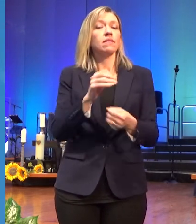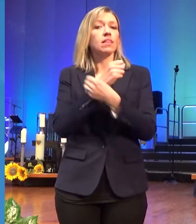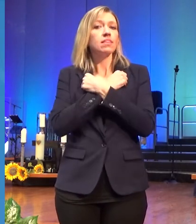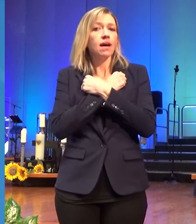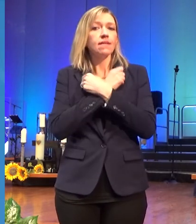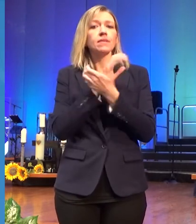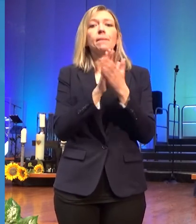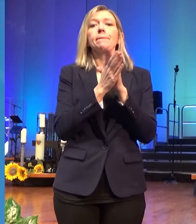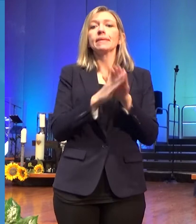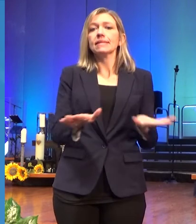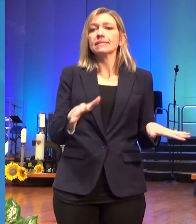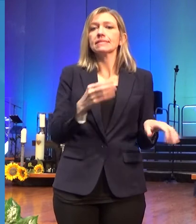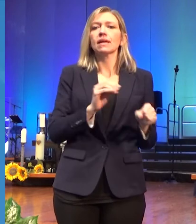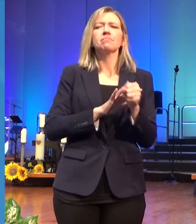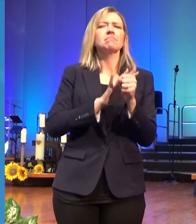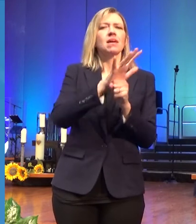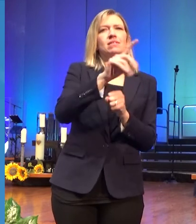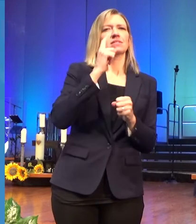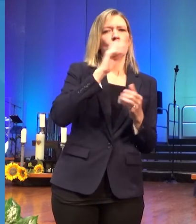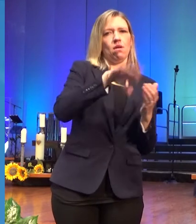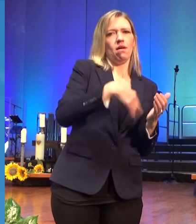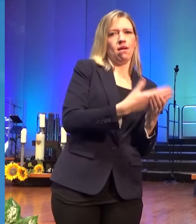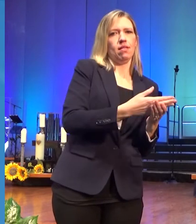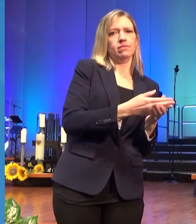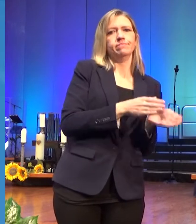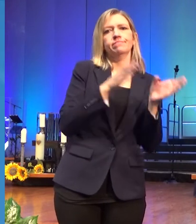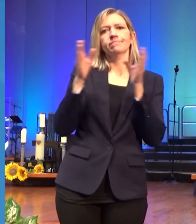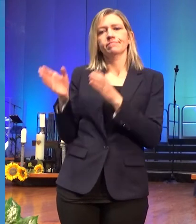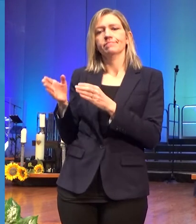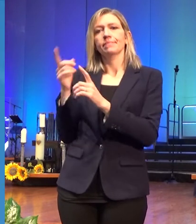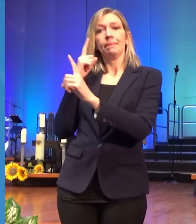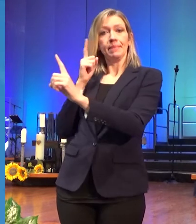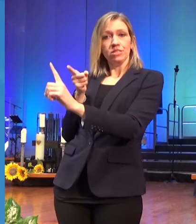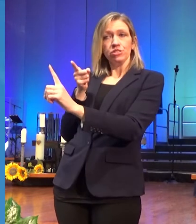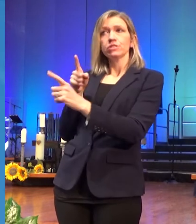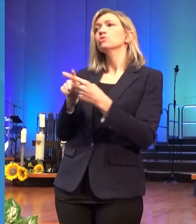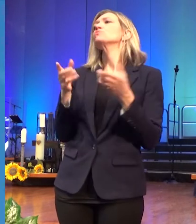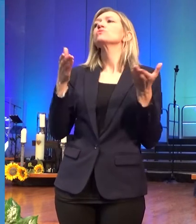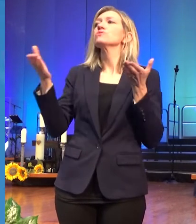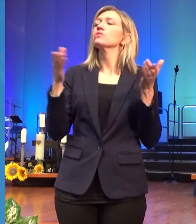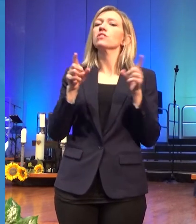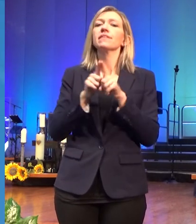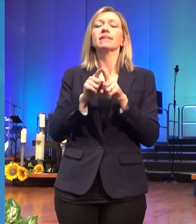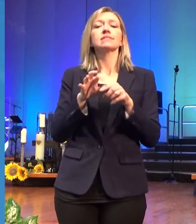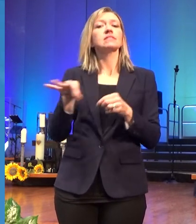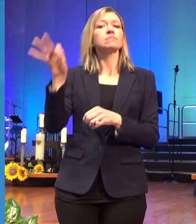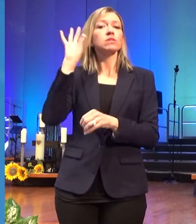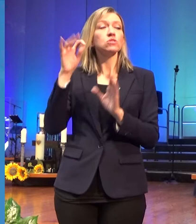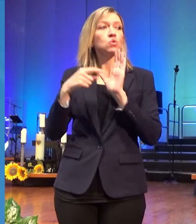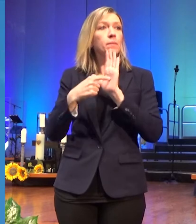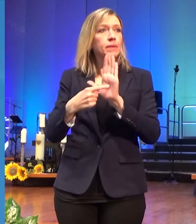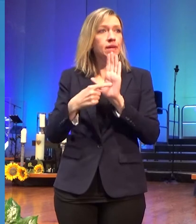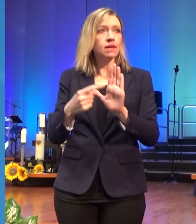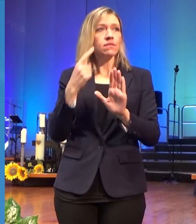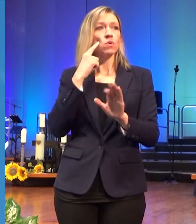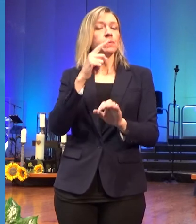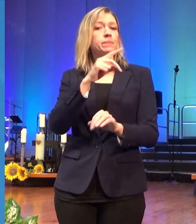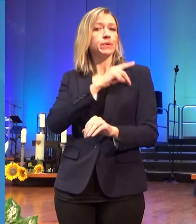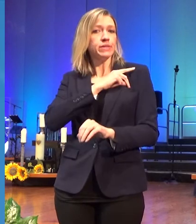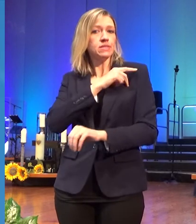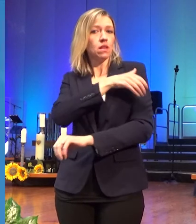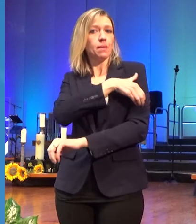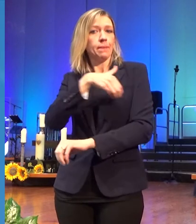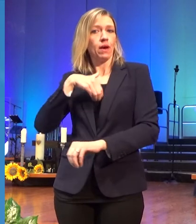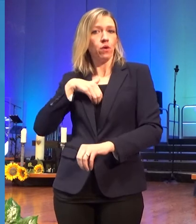of love, peace, and abundance for all. And our mission, to serve as a spiritual beacon for